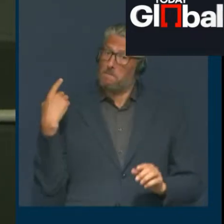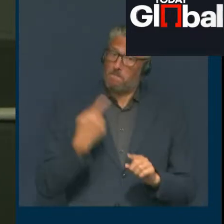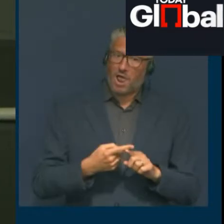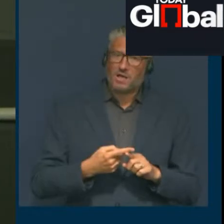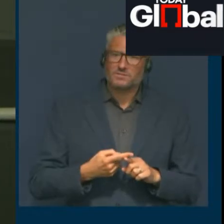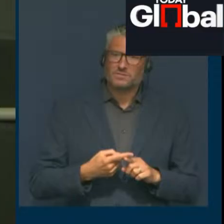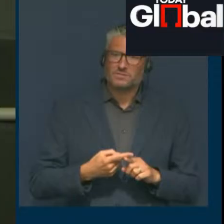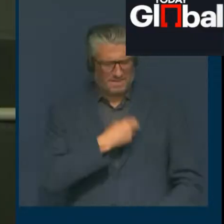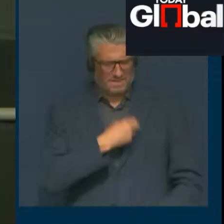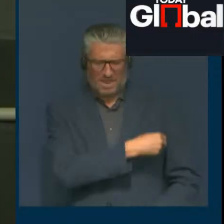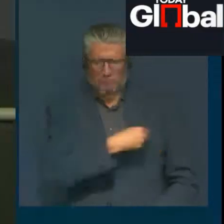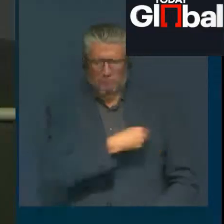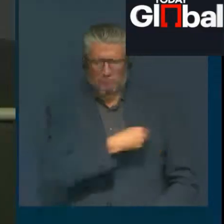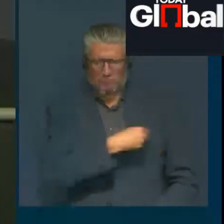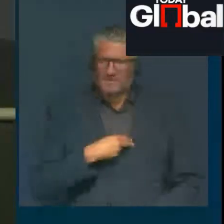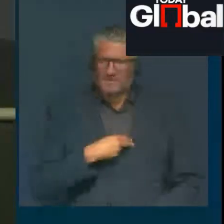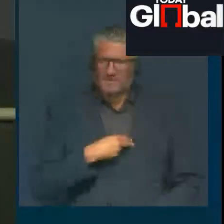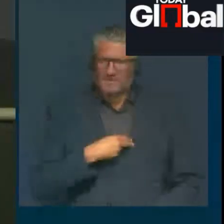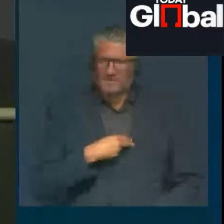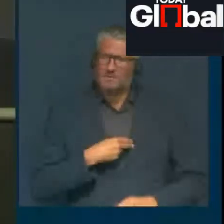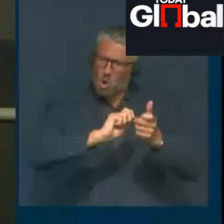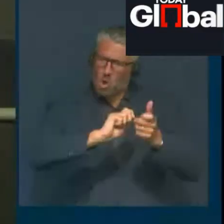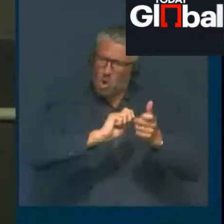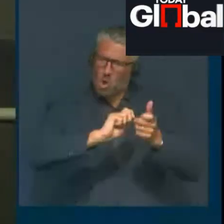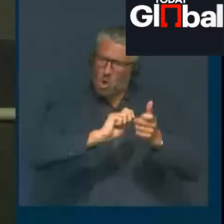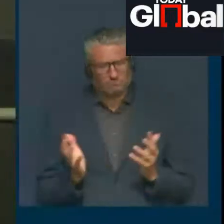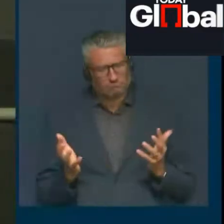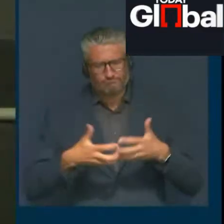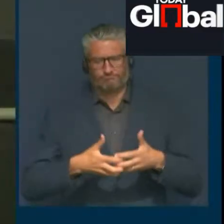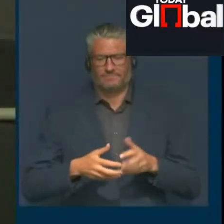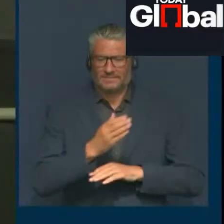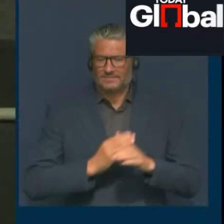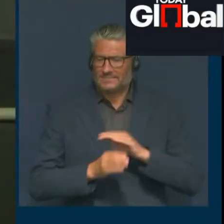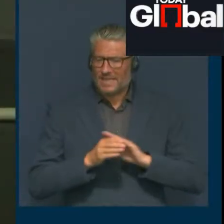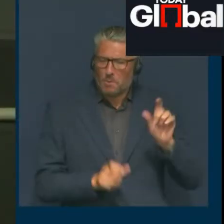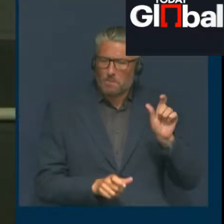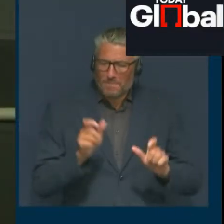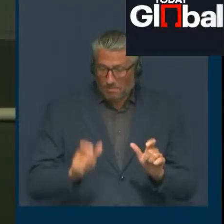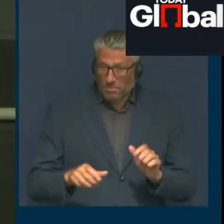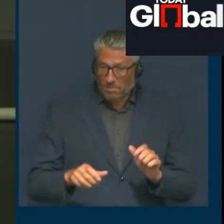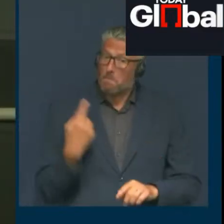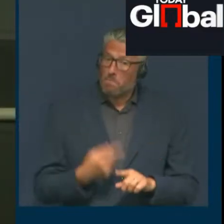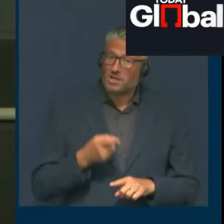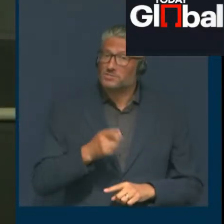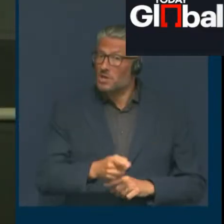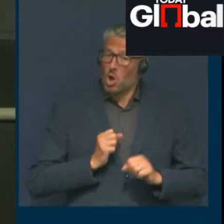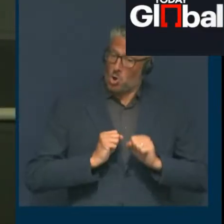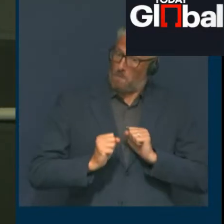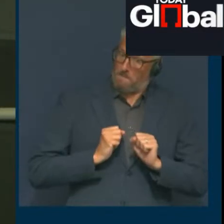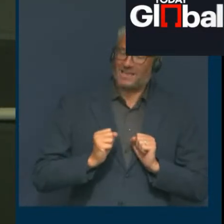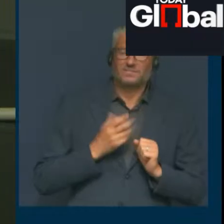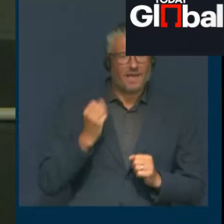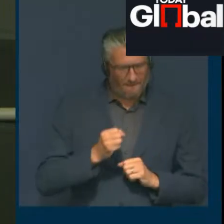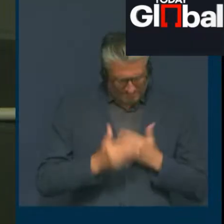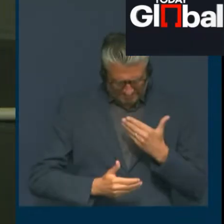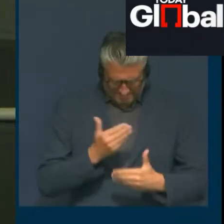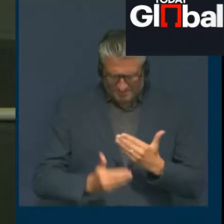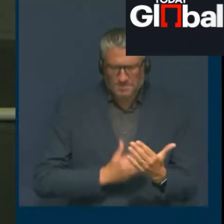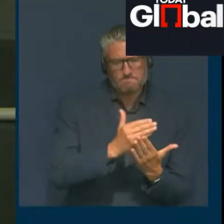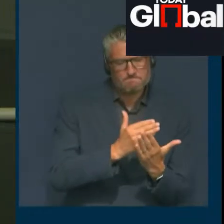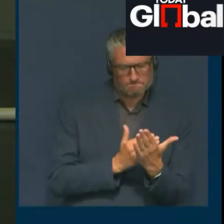the adaptation of suitable work environments, and mechanisms for grievance and redress. National legislation do